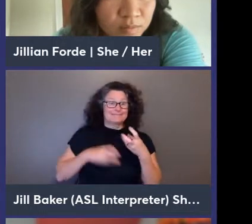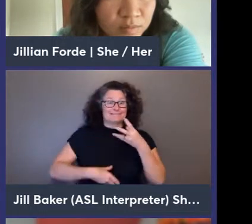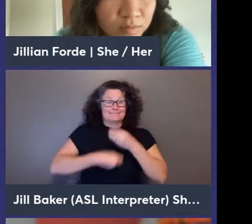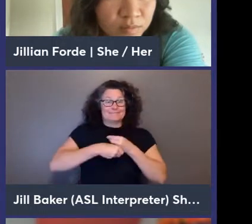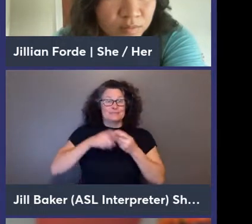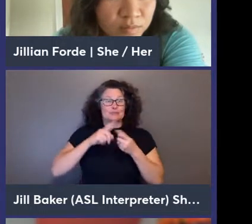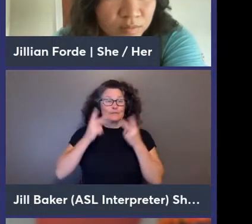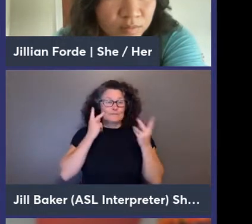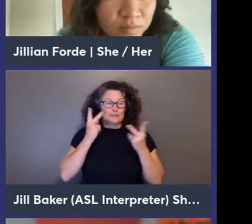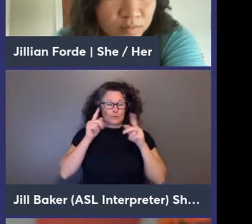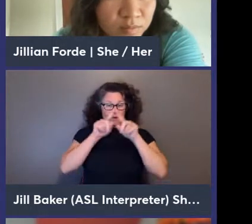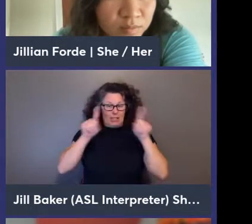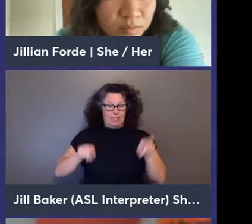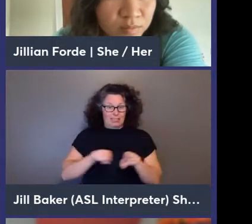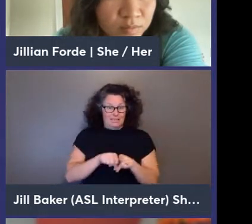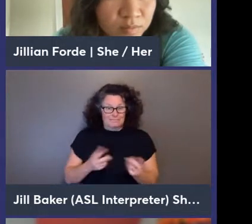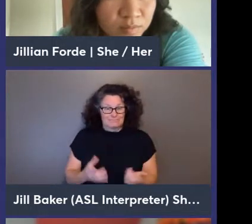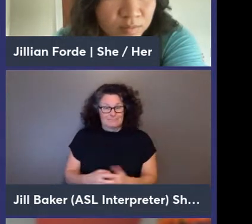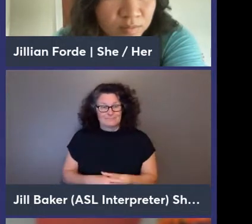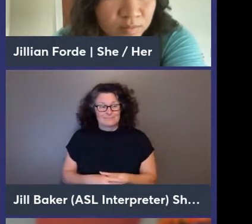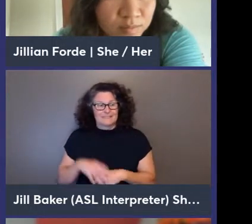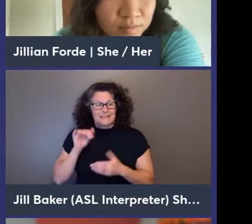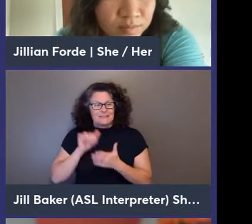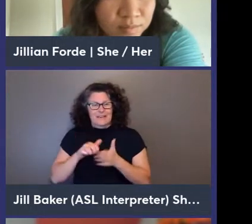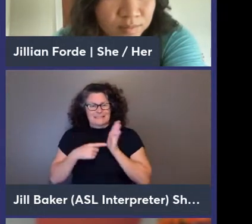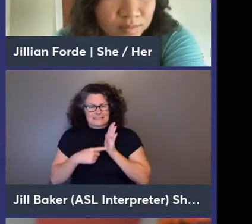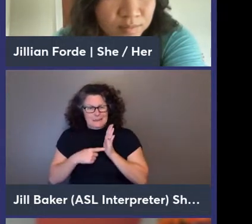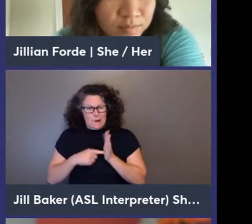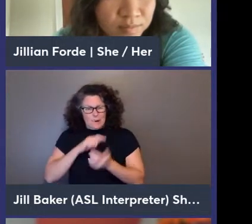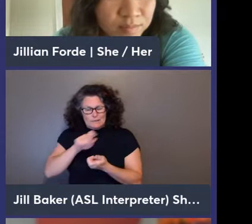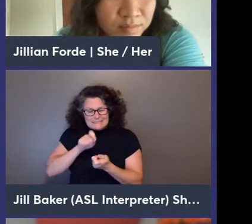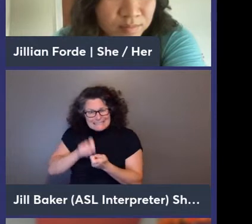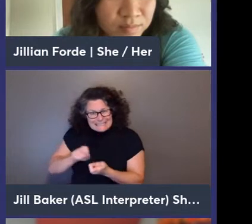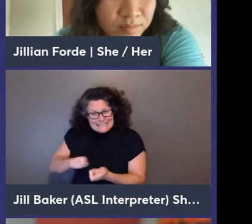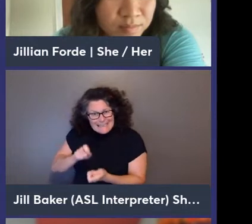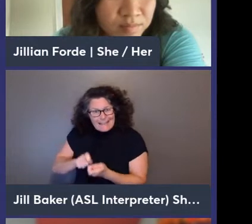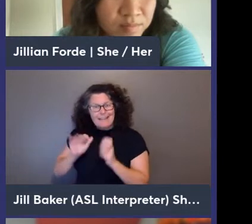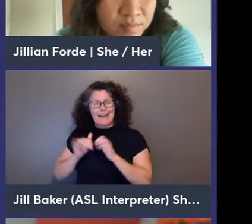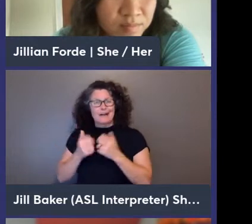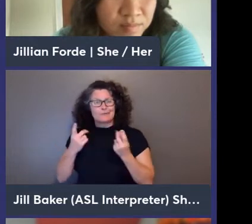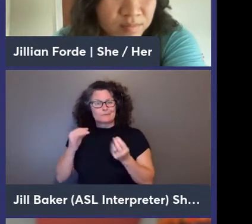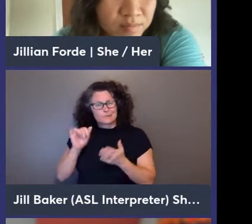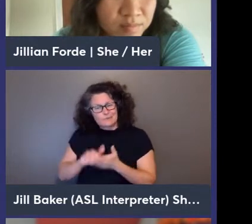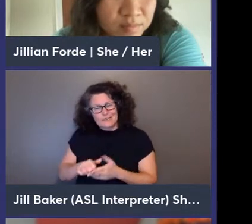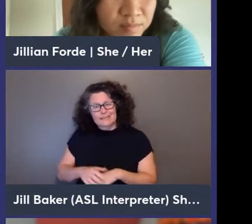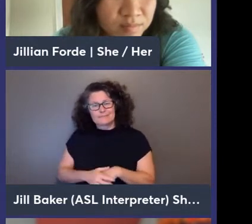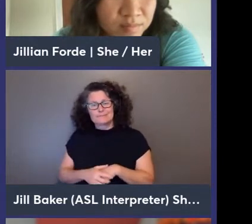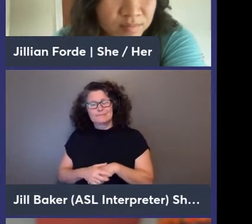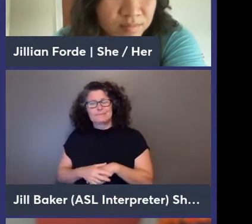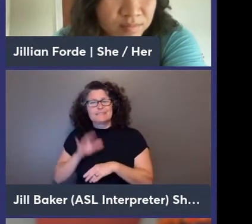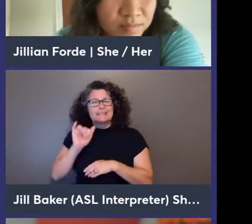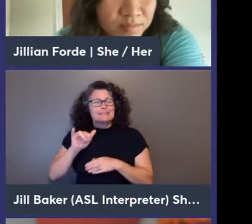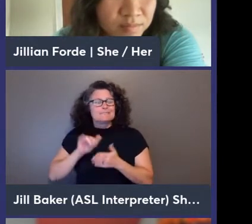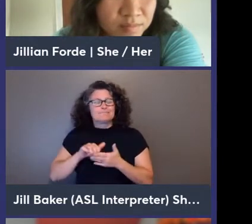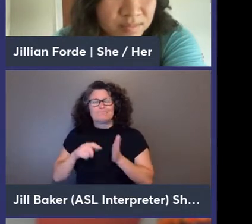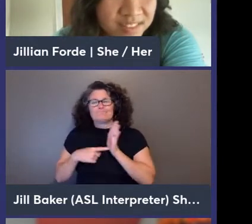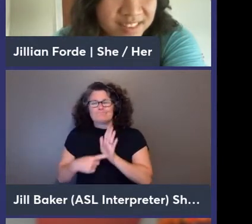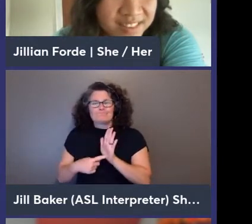Feng will demo in details about how we do it, how we do